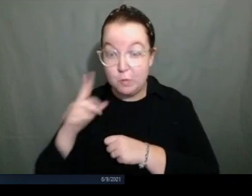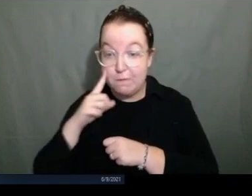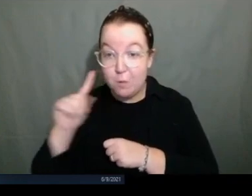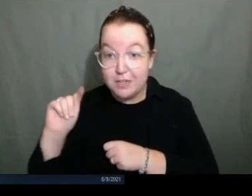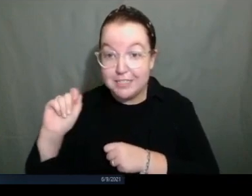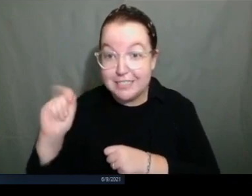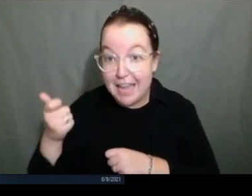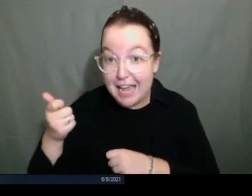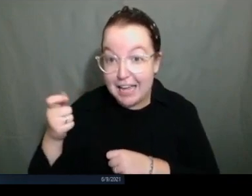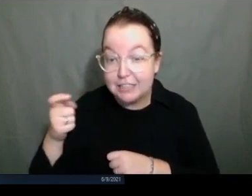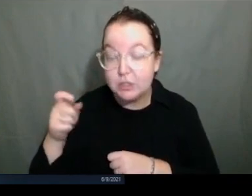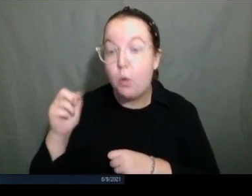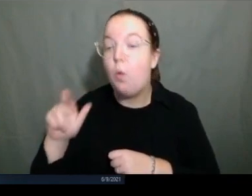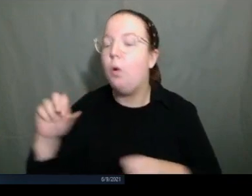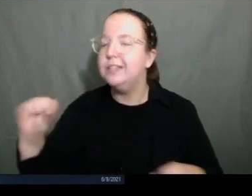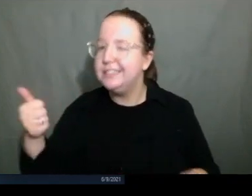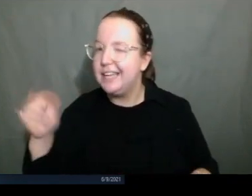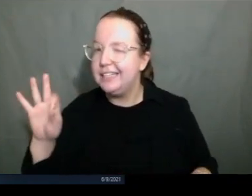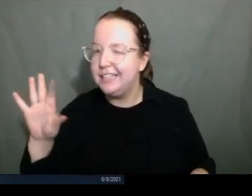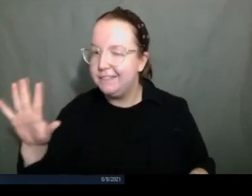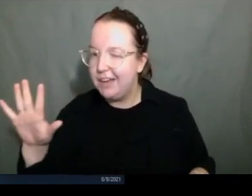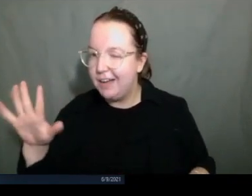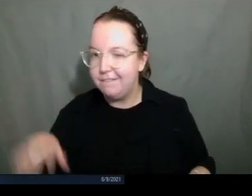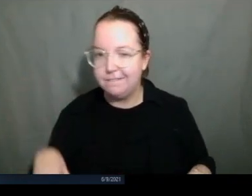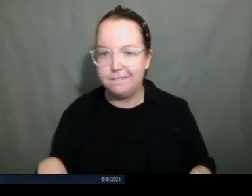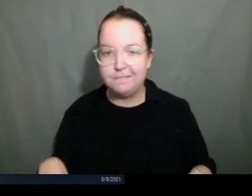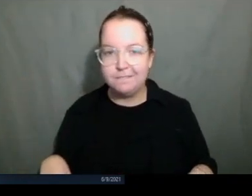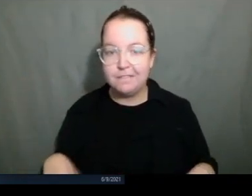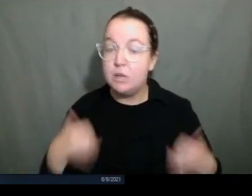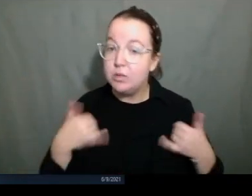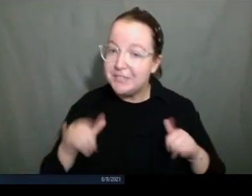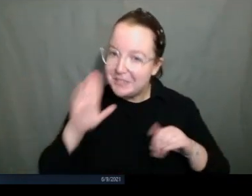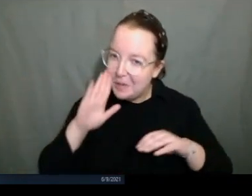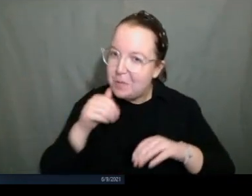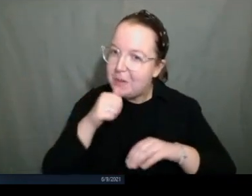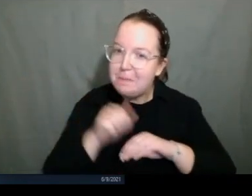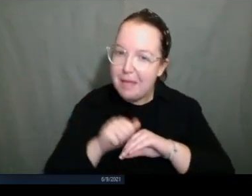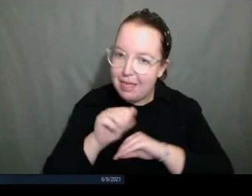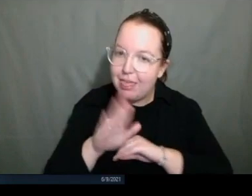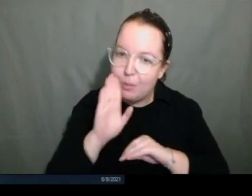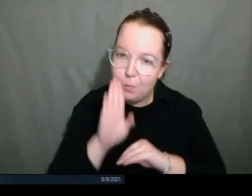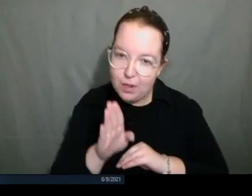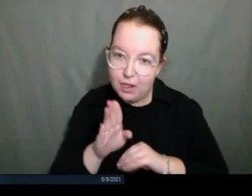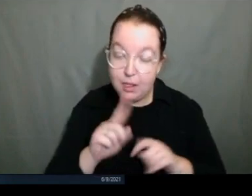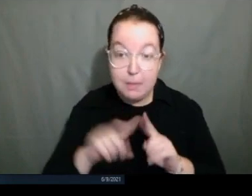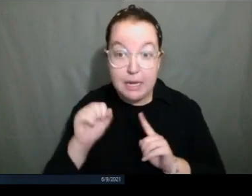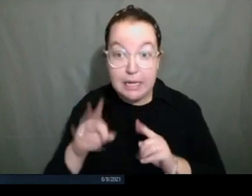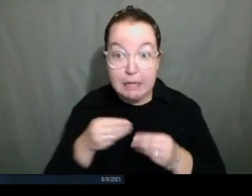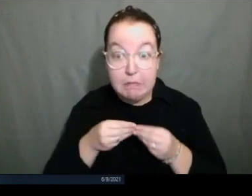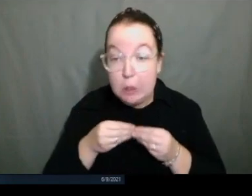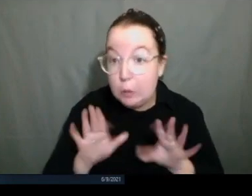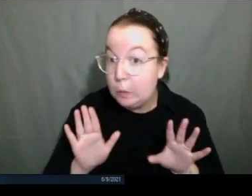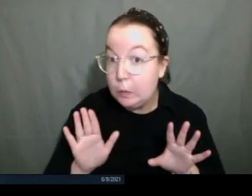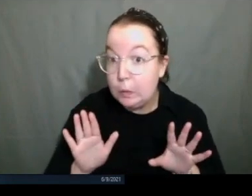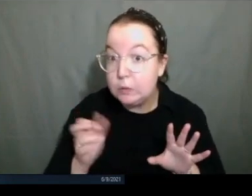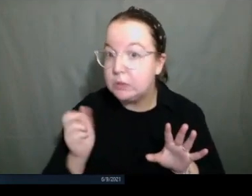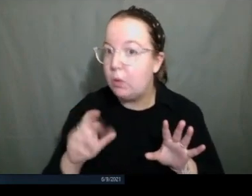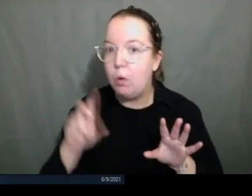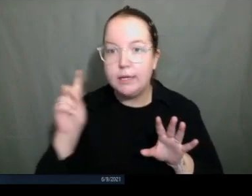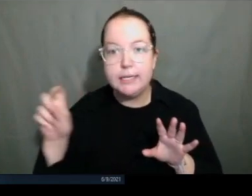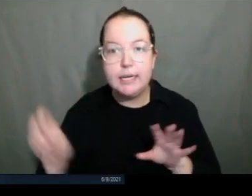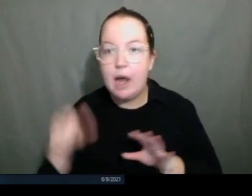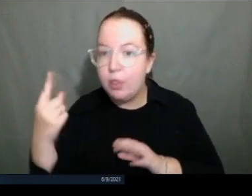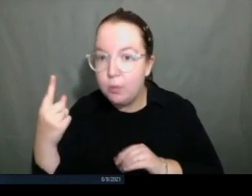or 1095 at the end of each year. So you'll still get copies in the mail, but if you misplace your paper copy or need